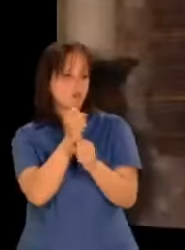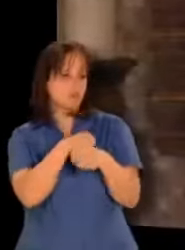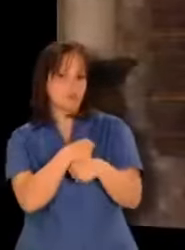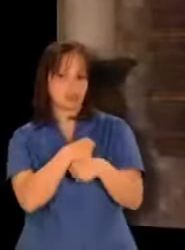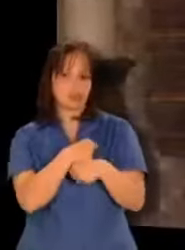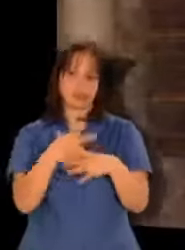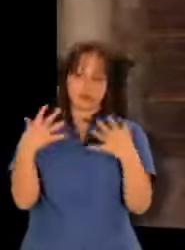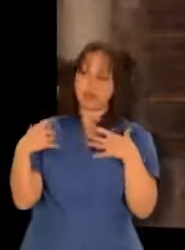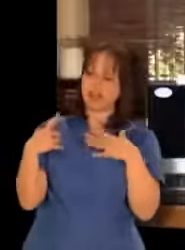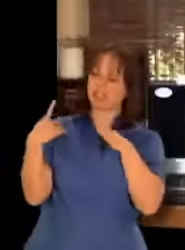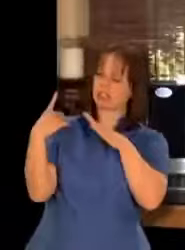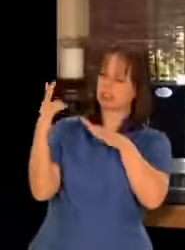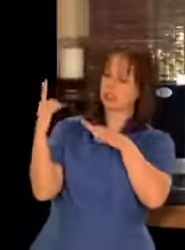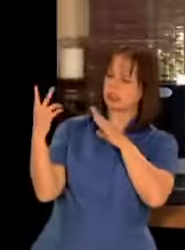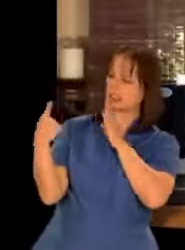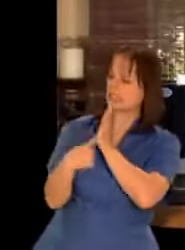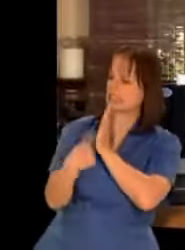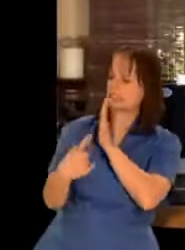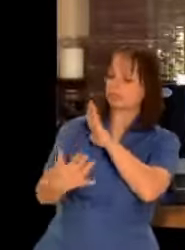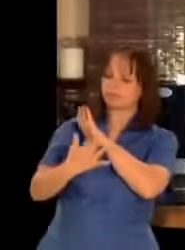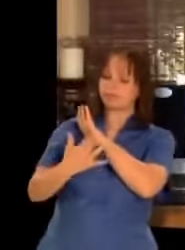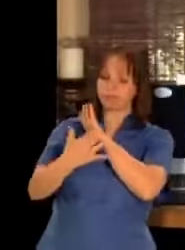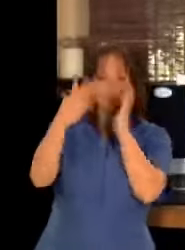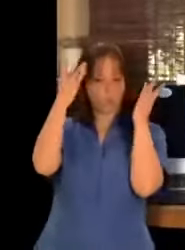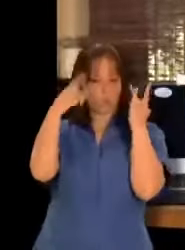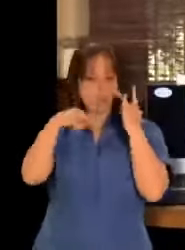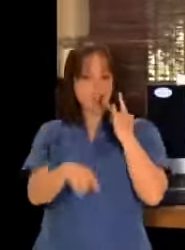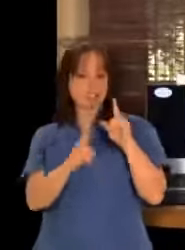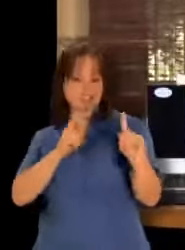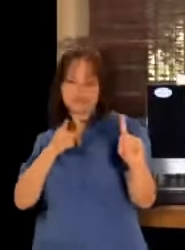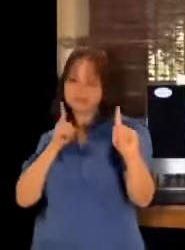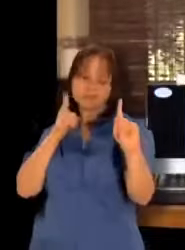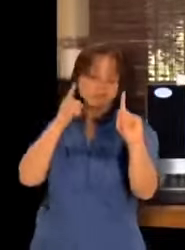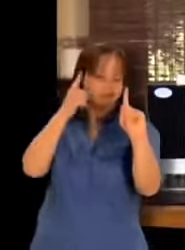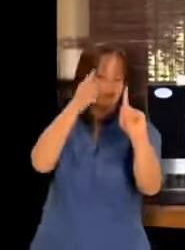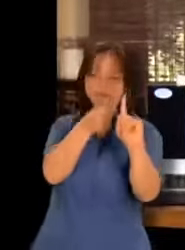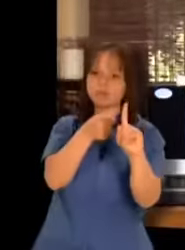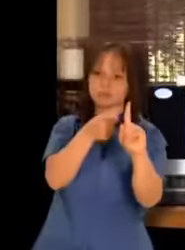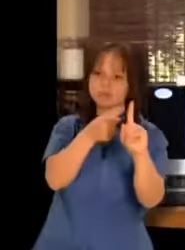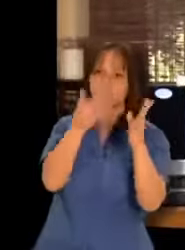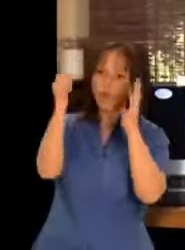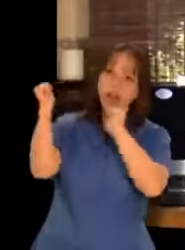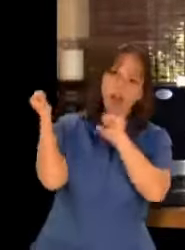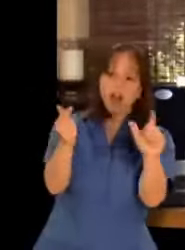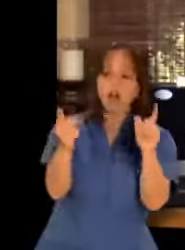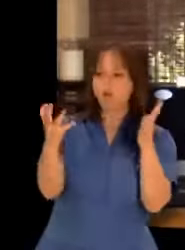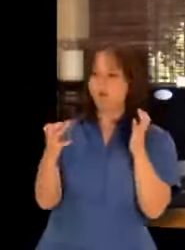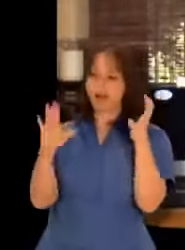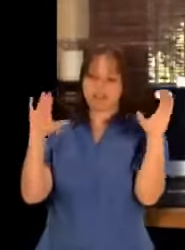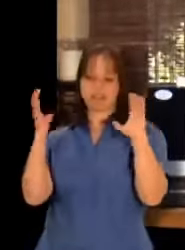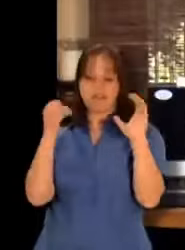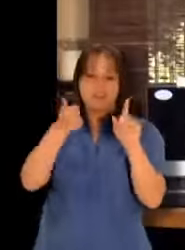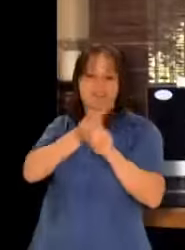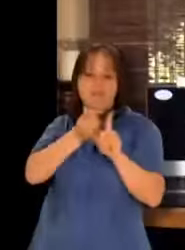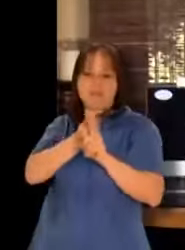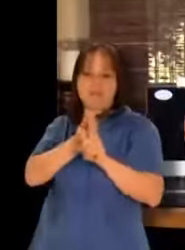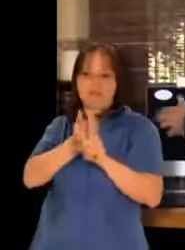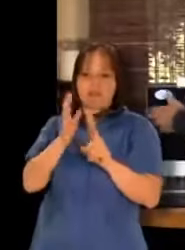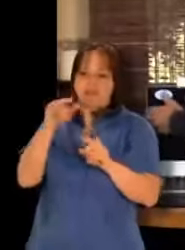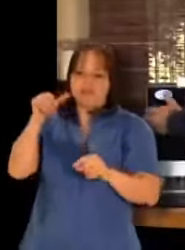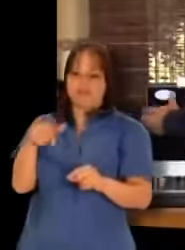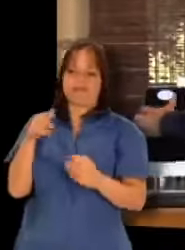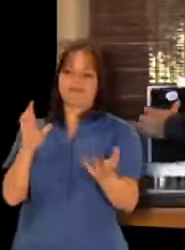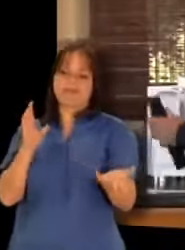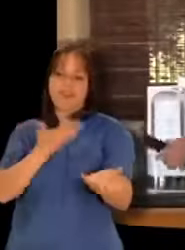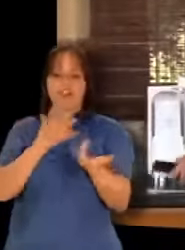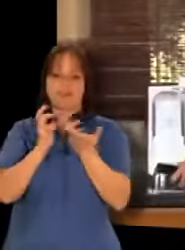a little bit about the technology, and so you understand why this is the gold standard and why everybody compares themselves to Enagic. Because